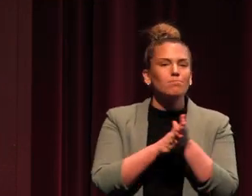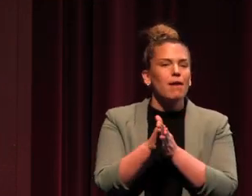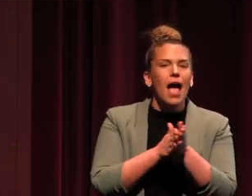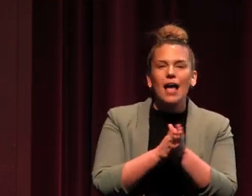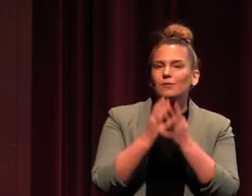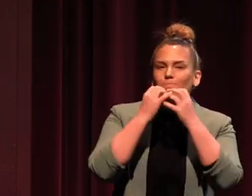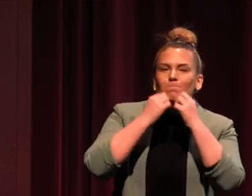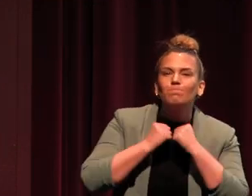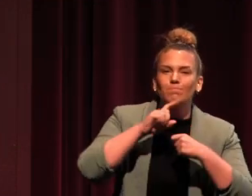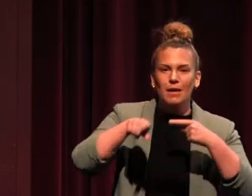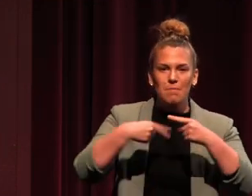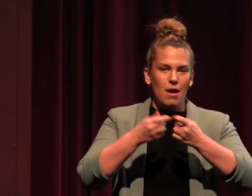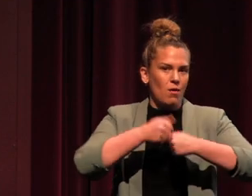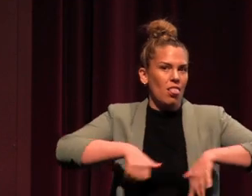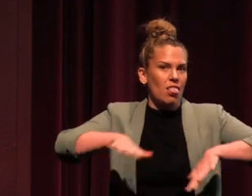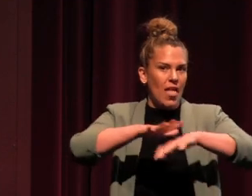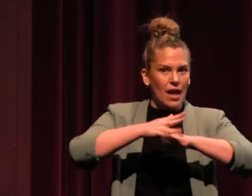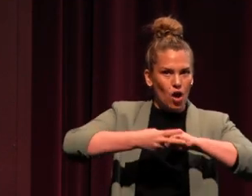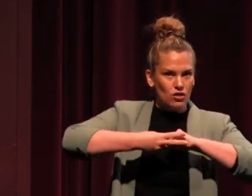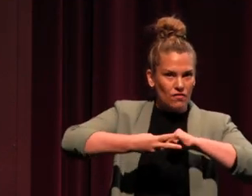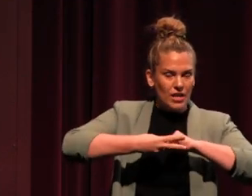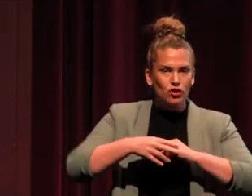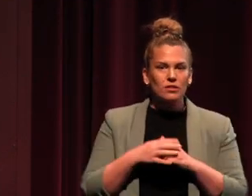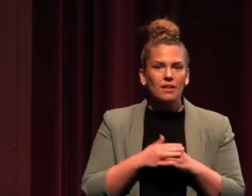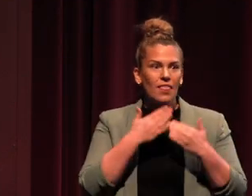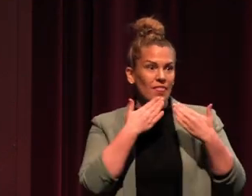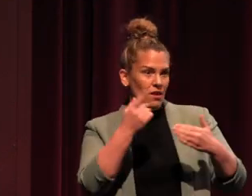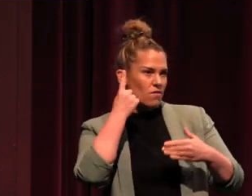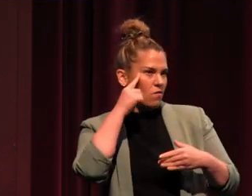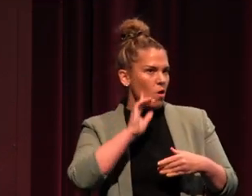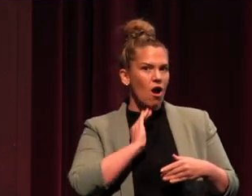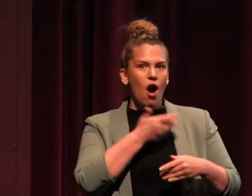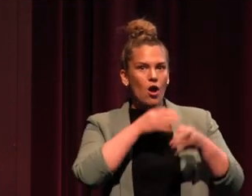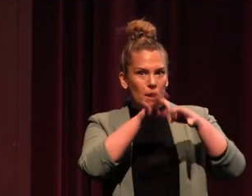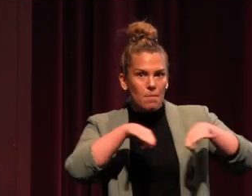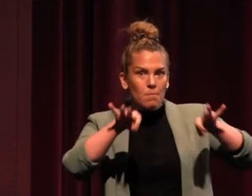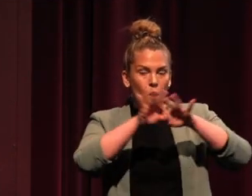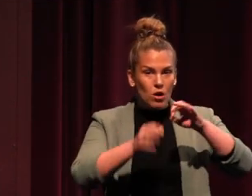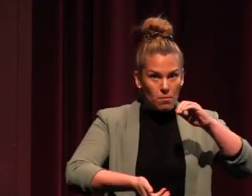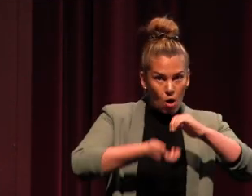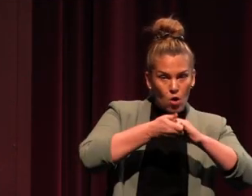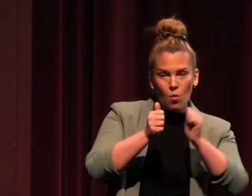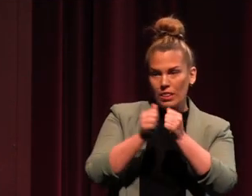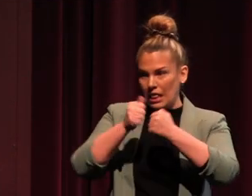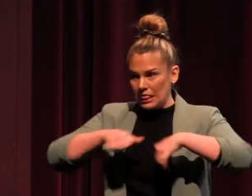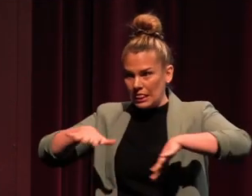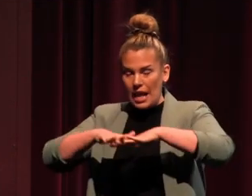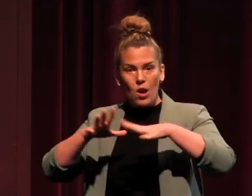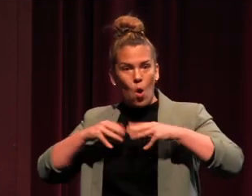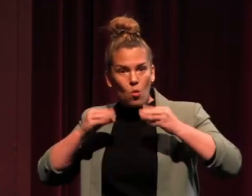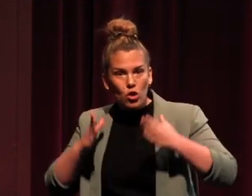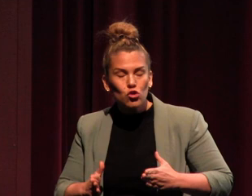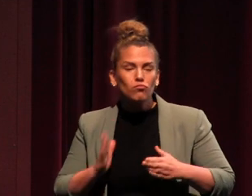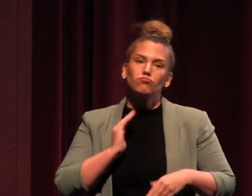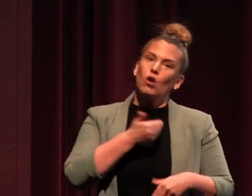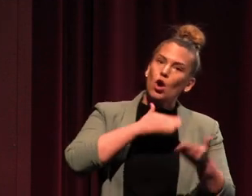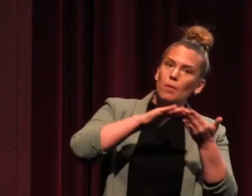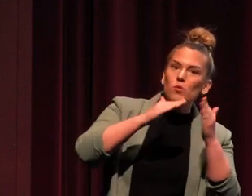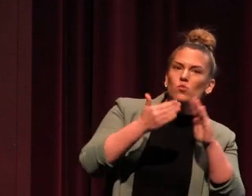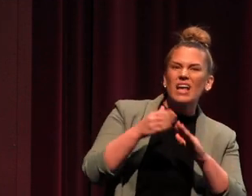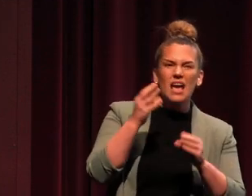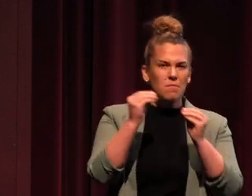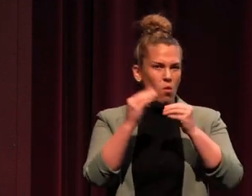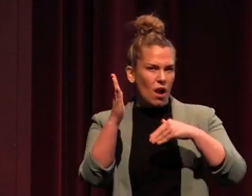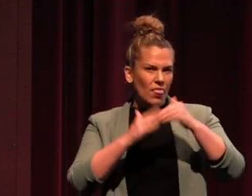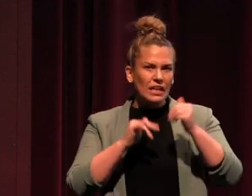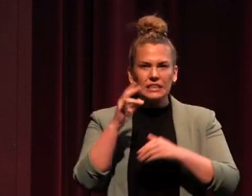land conservation. Thanks to important partnerships with landowners, our community, and more than